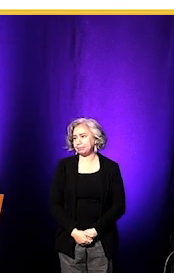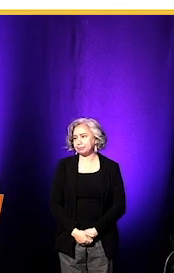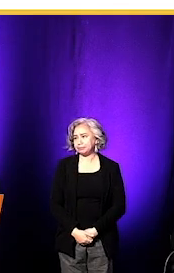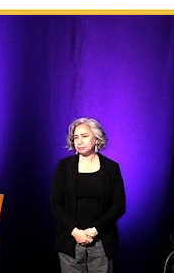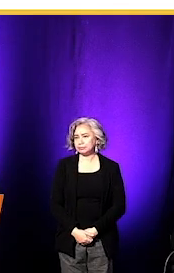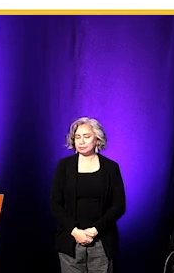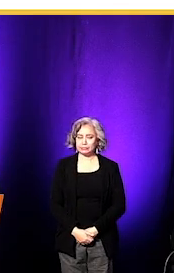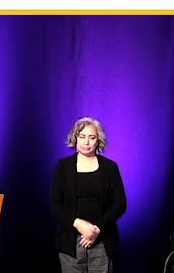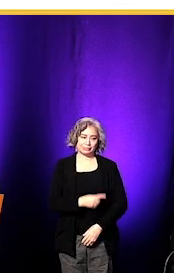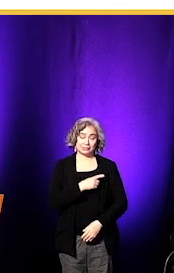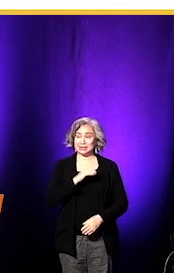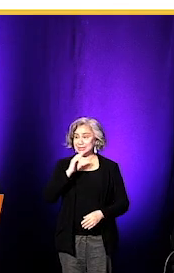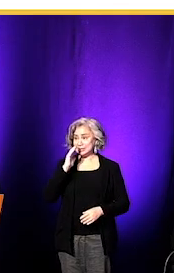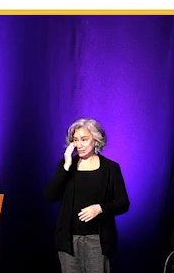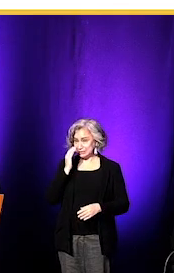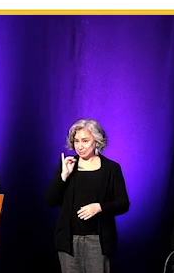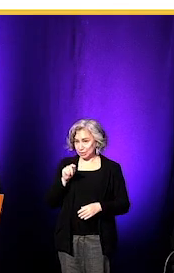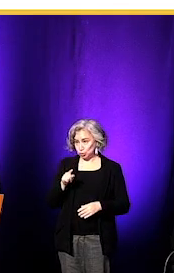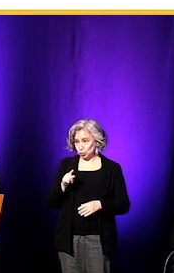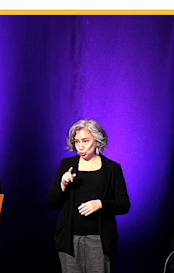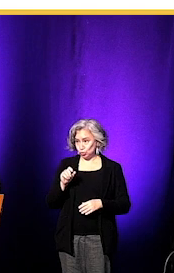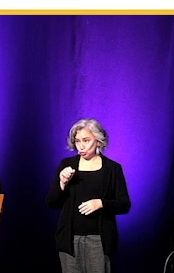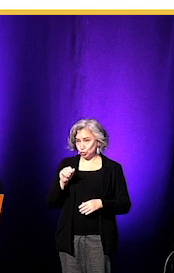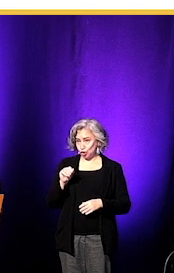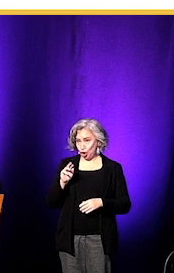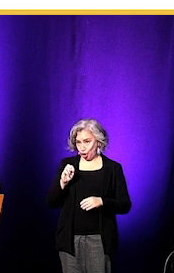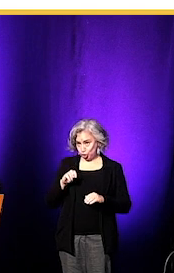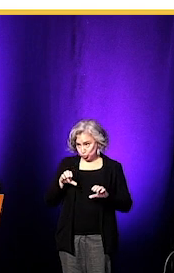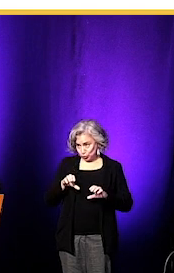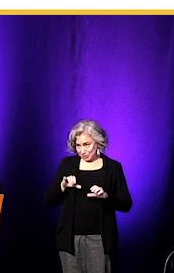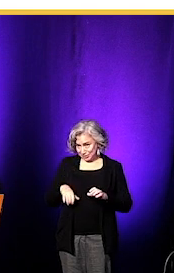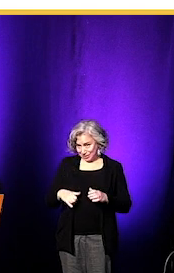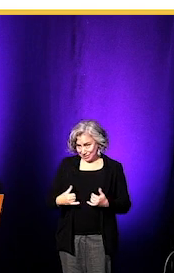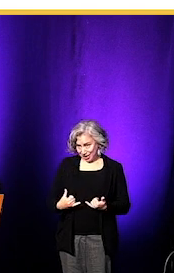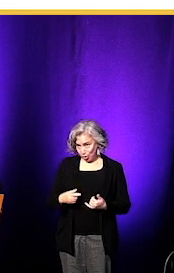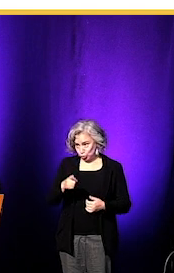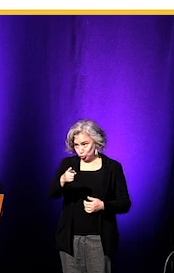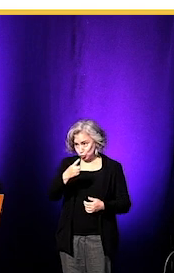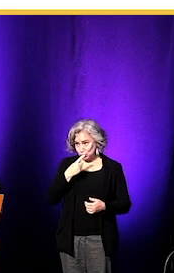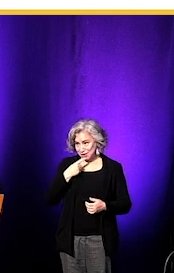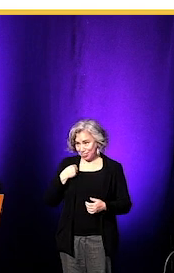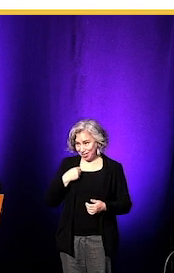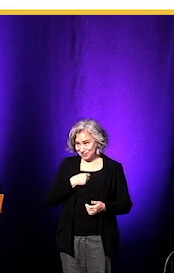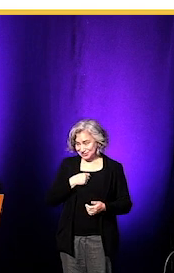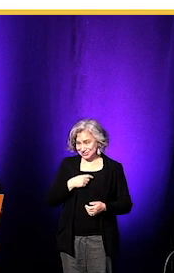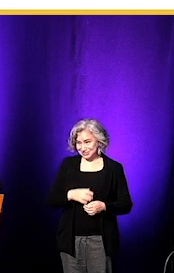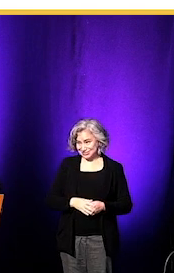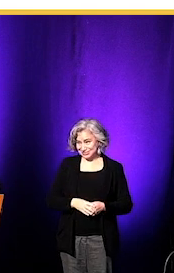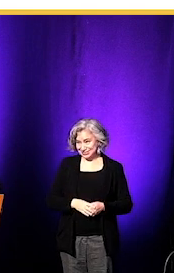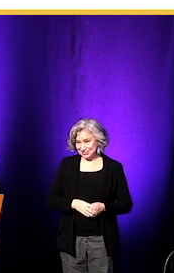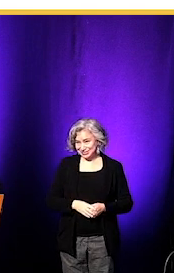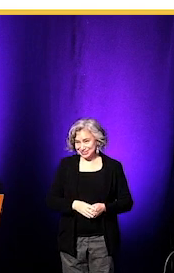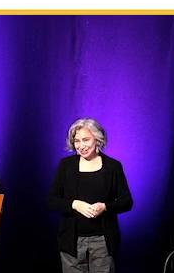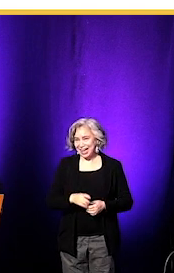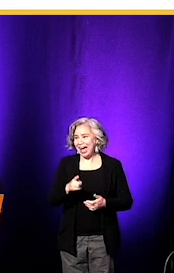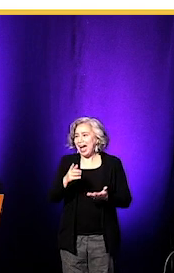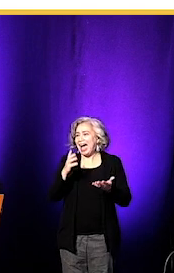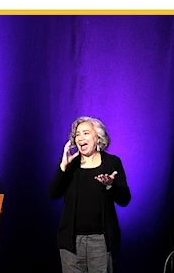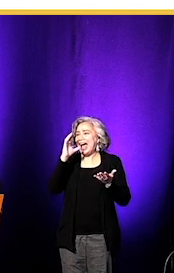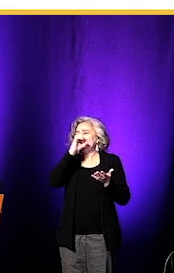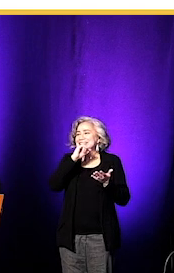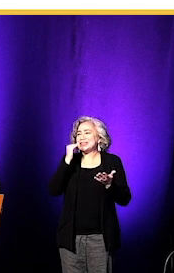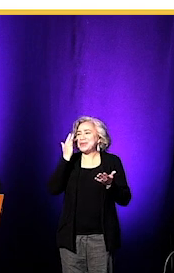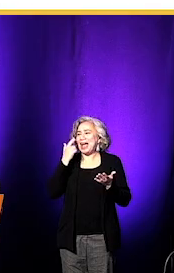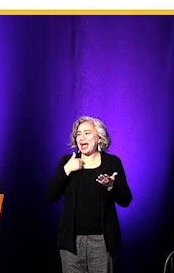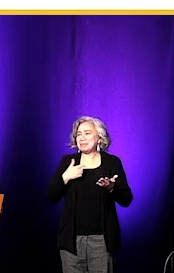Sounds like you're doing it. Do you want to tell us how you do it? I mean, I guess that's why I'm here, because I know a lot of the